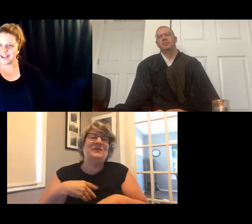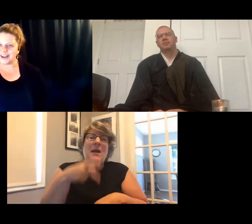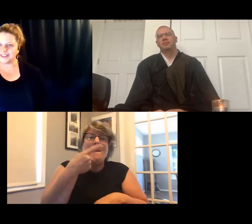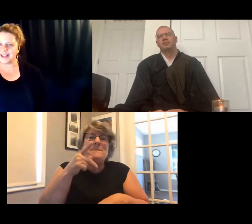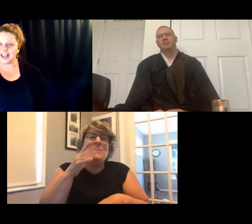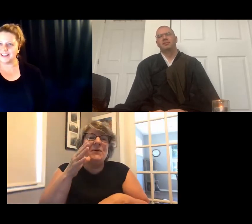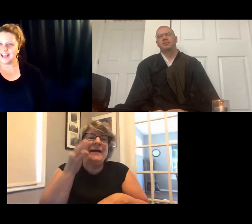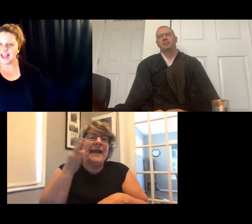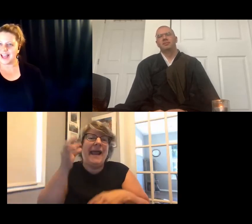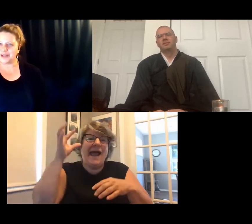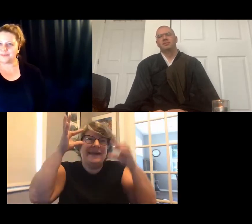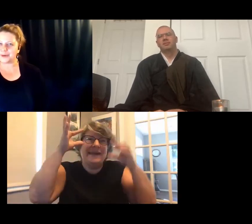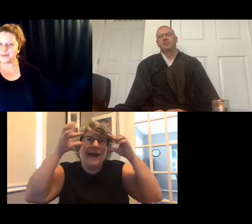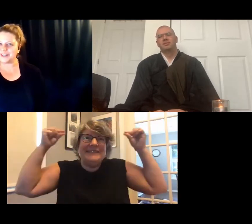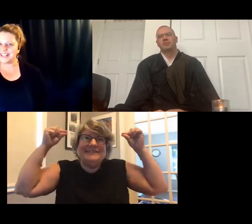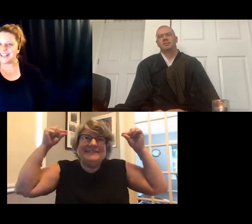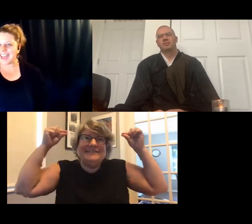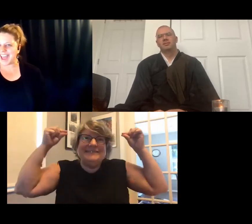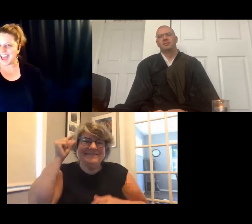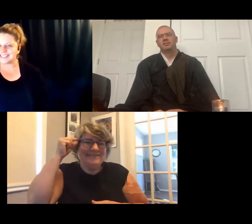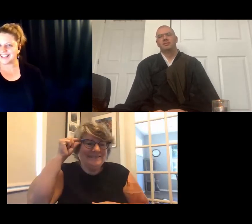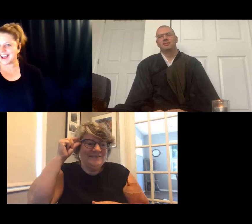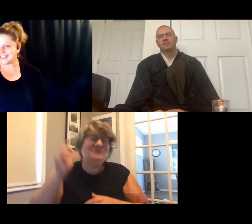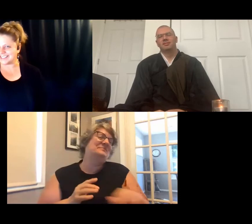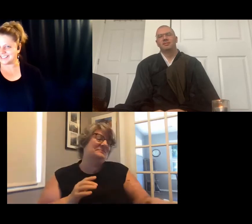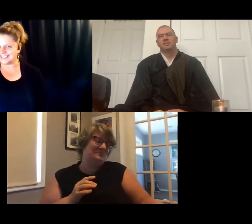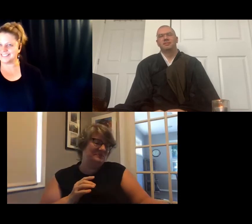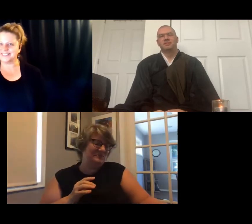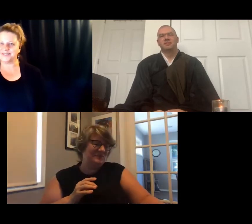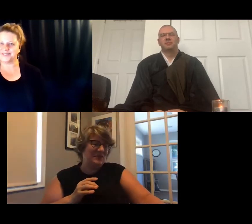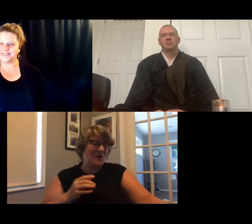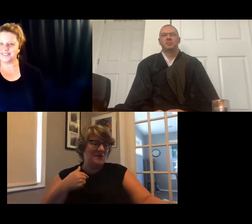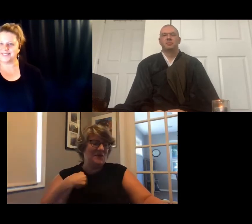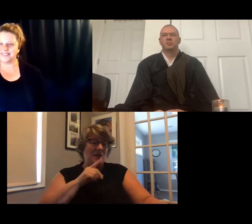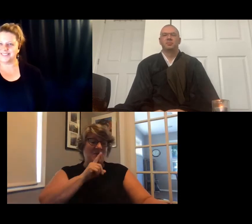curly hair and purple cat eyeglasses.